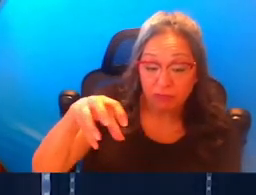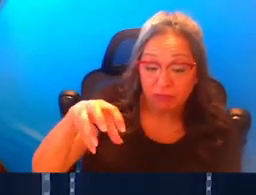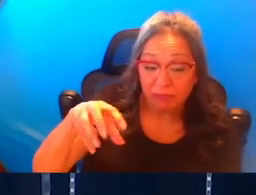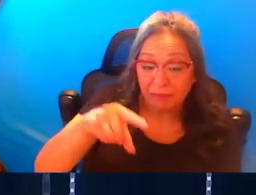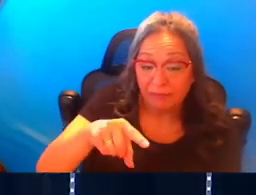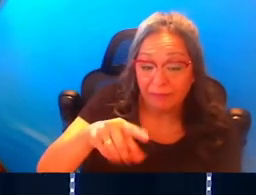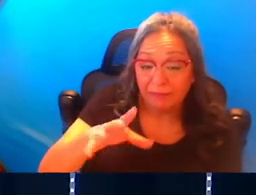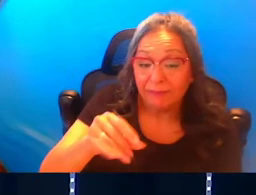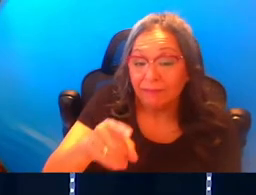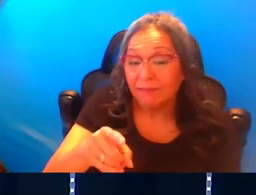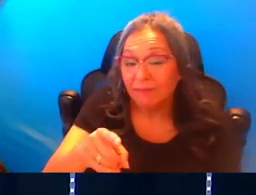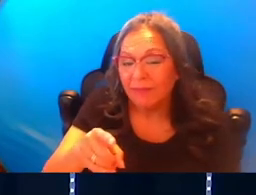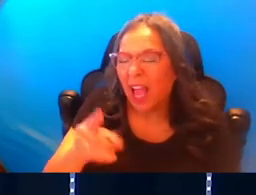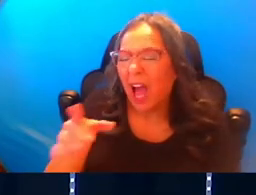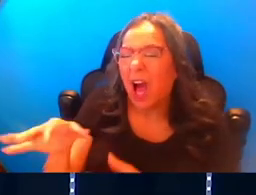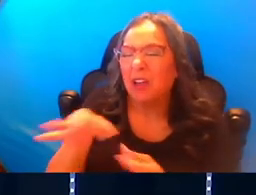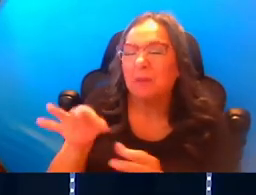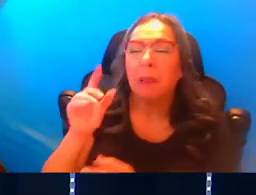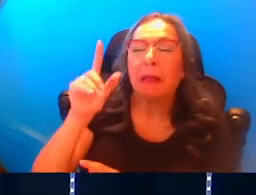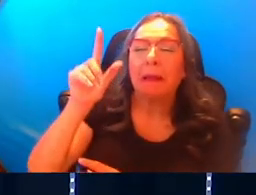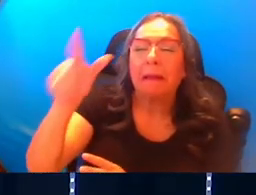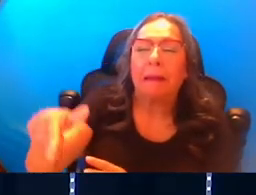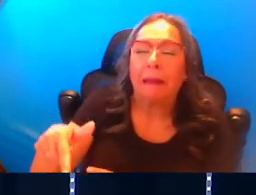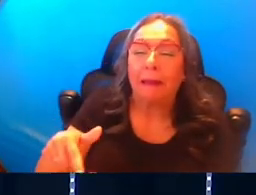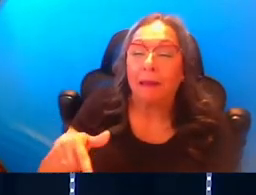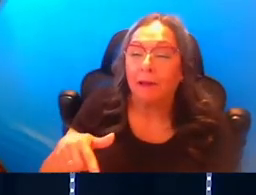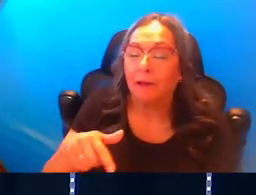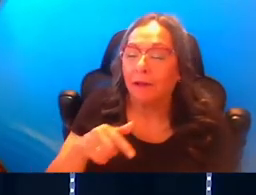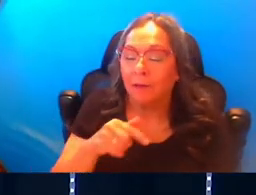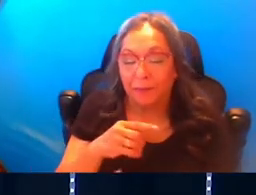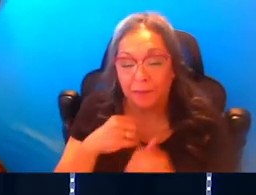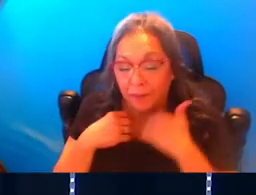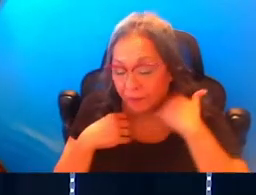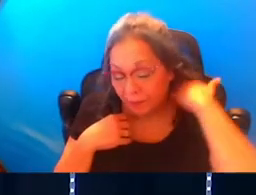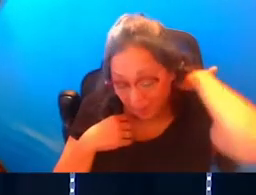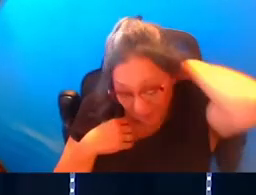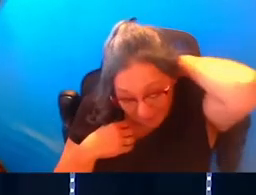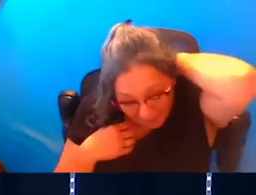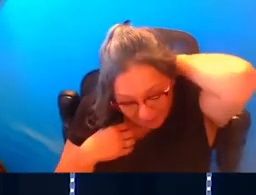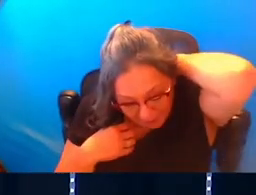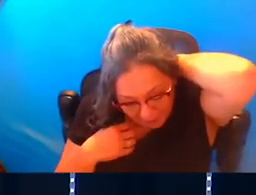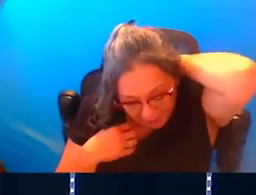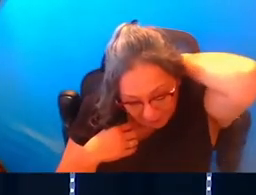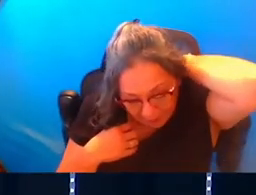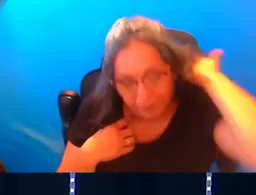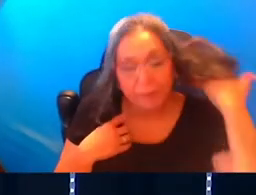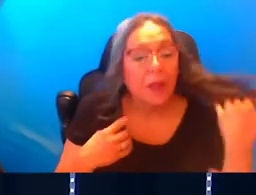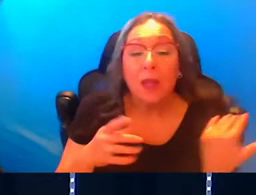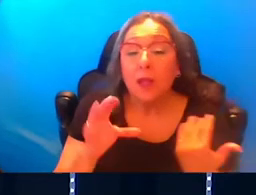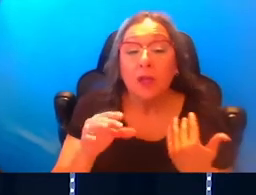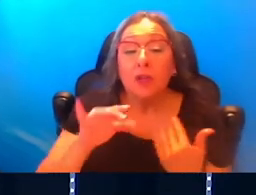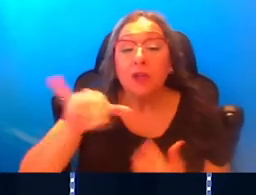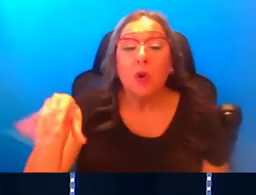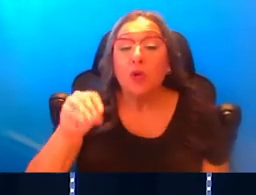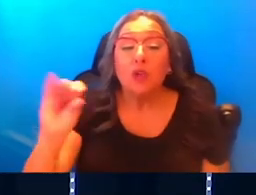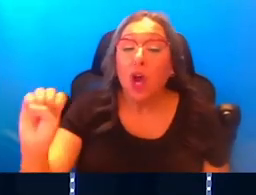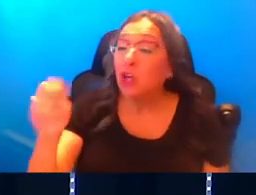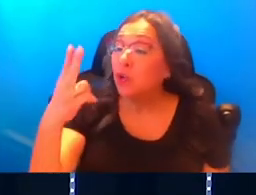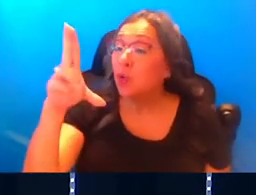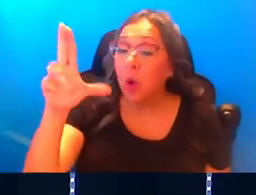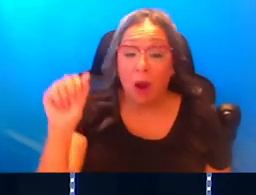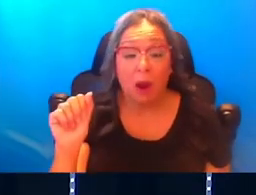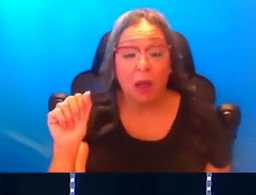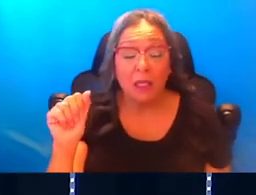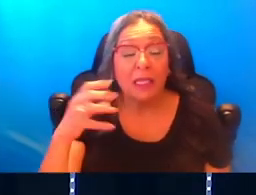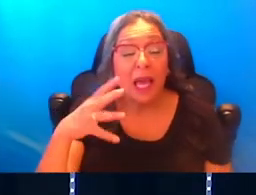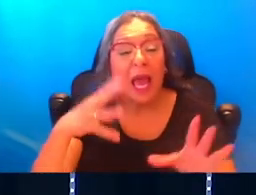kidding. We'll get to them eventually. So Joshua is outside of the city of